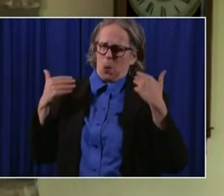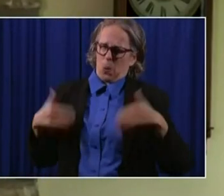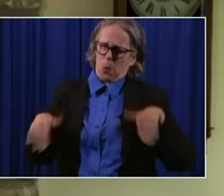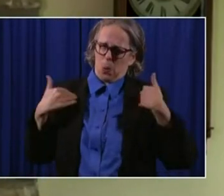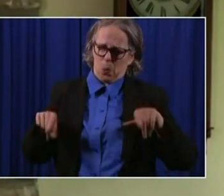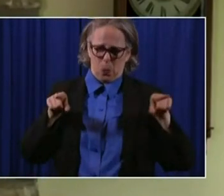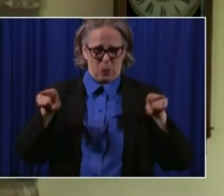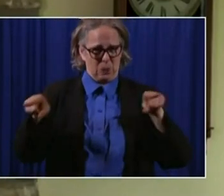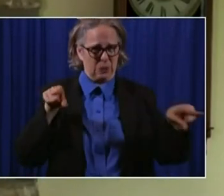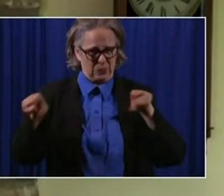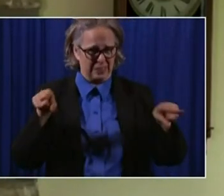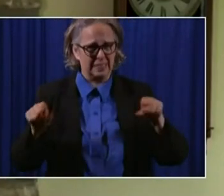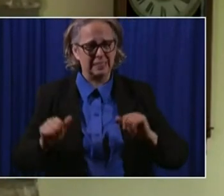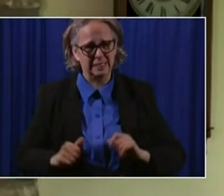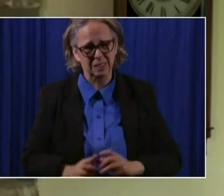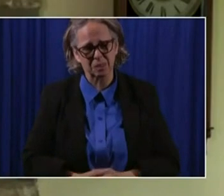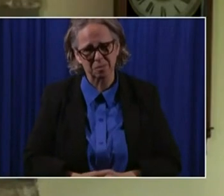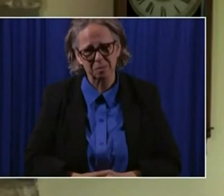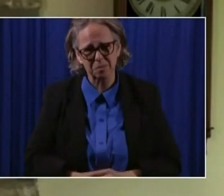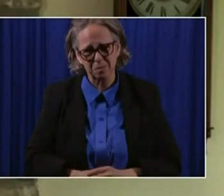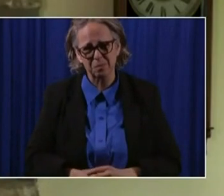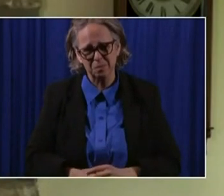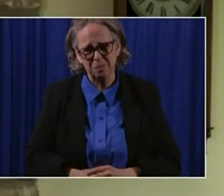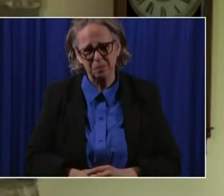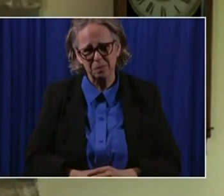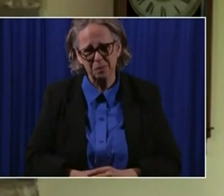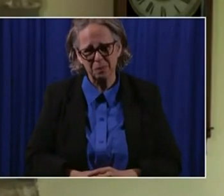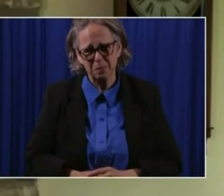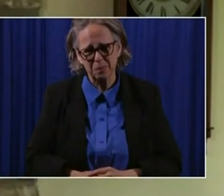to the students and certainly to the athletes as well.